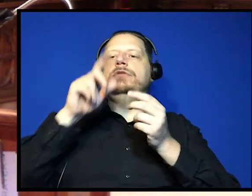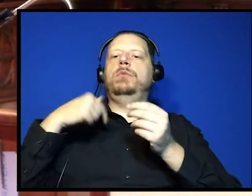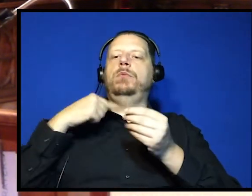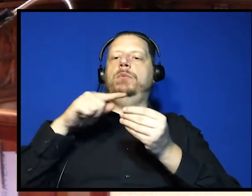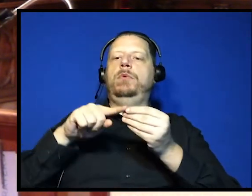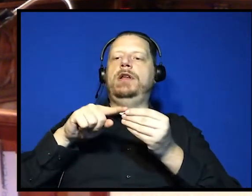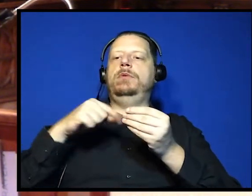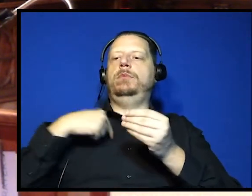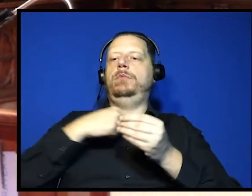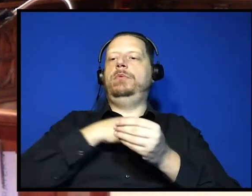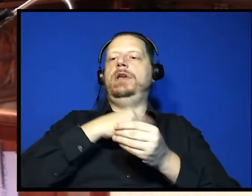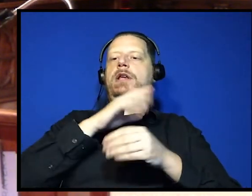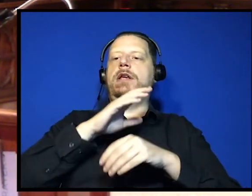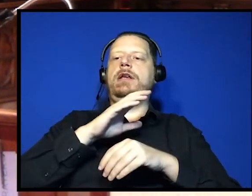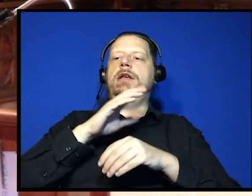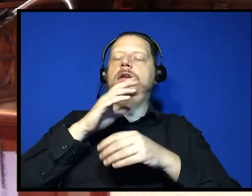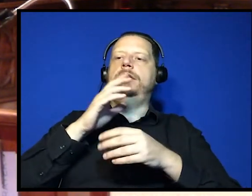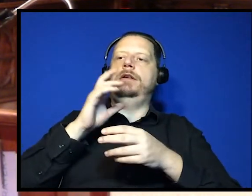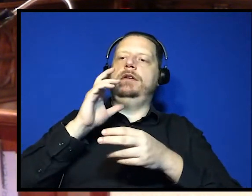we